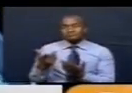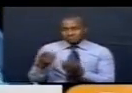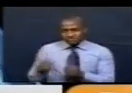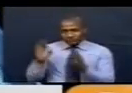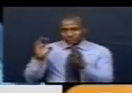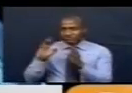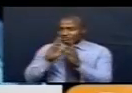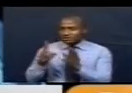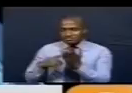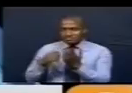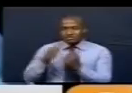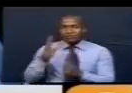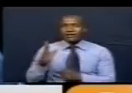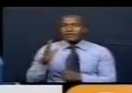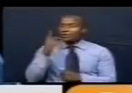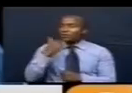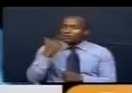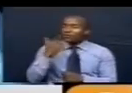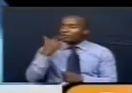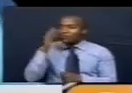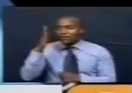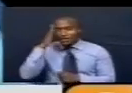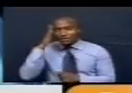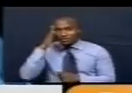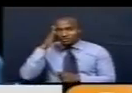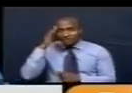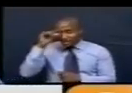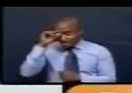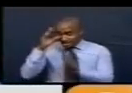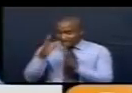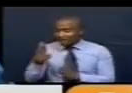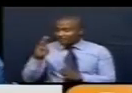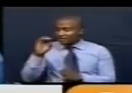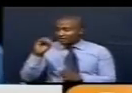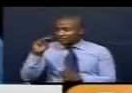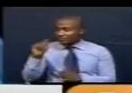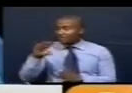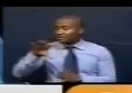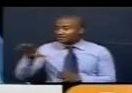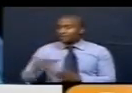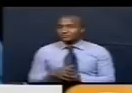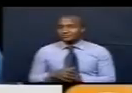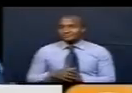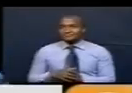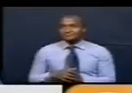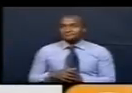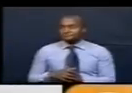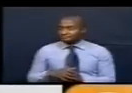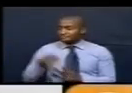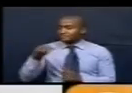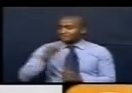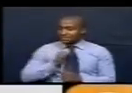who is who will be known in the race for governor of Bomet County, the race for governor, the race for senator, the race for